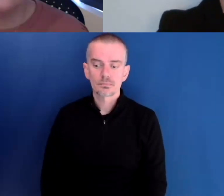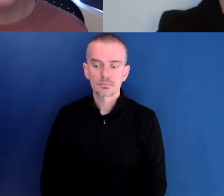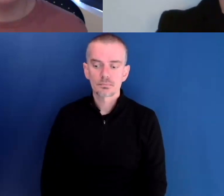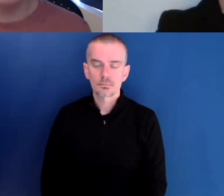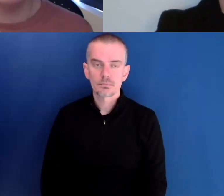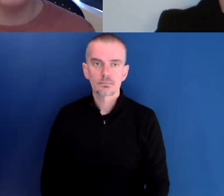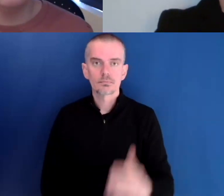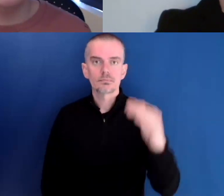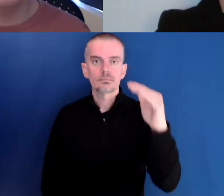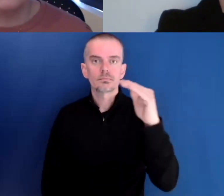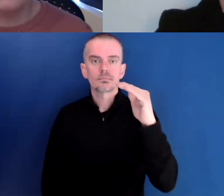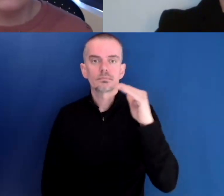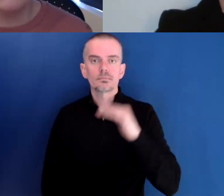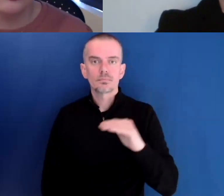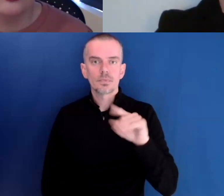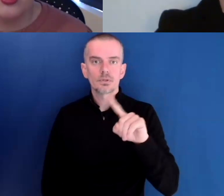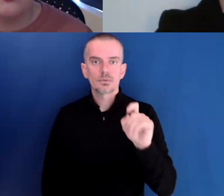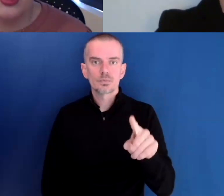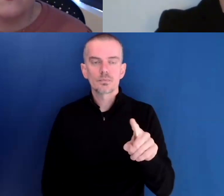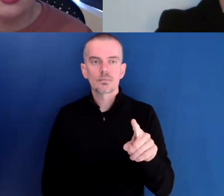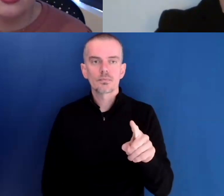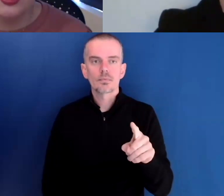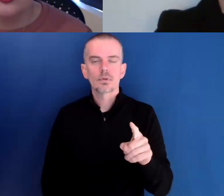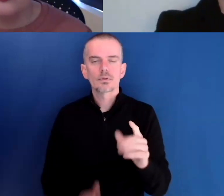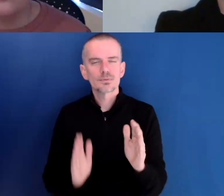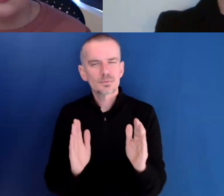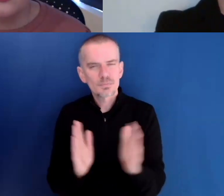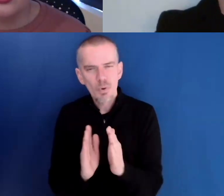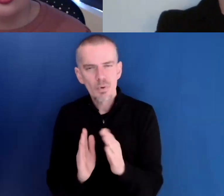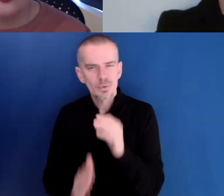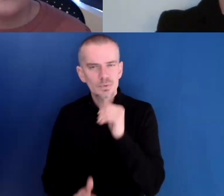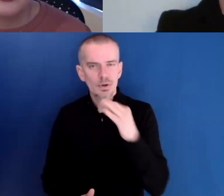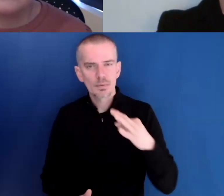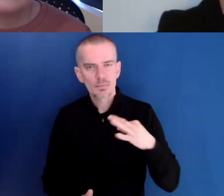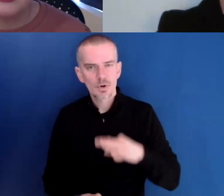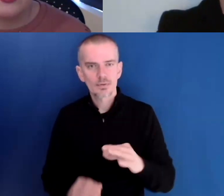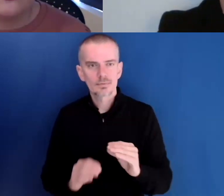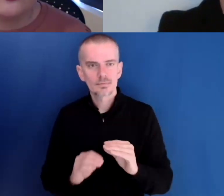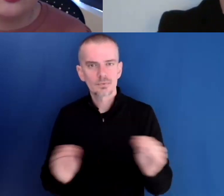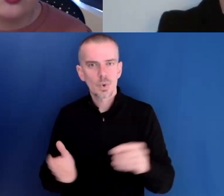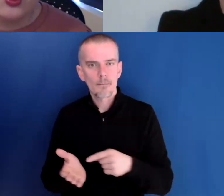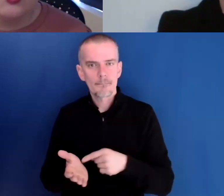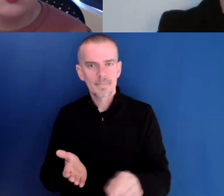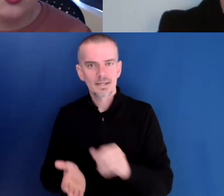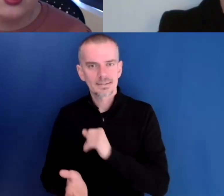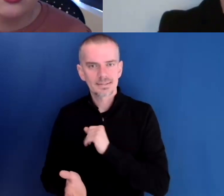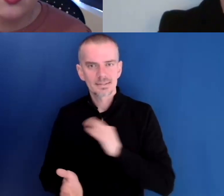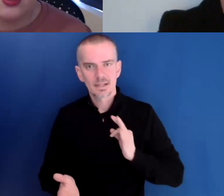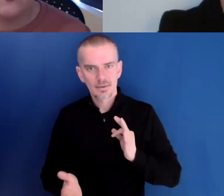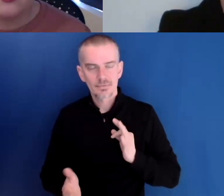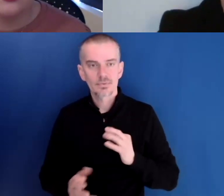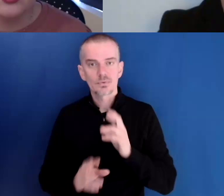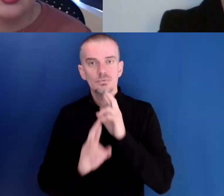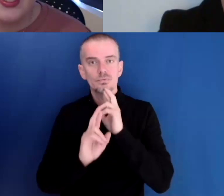And then the next question, very small nonprofit with no paid staff, reporting